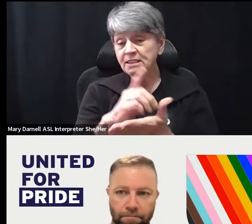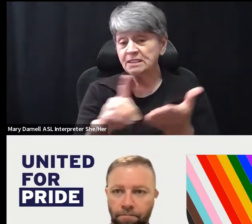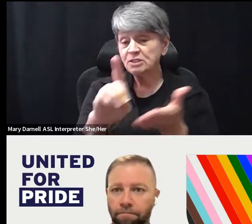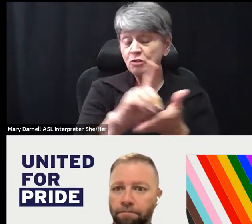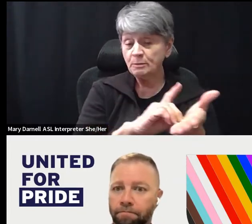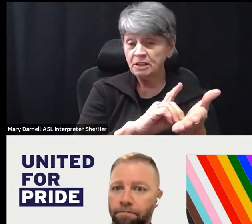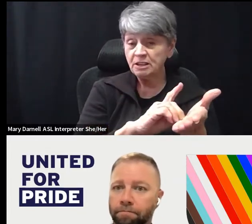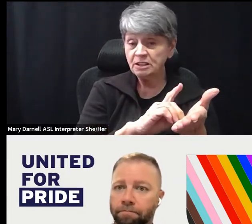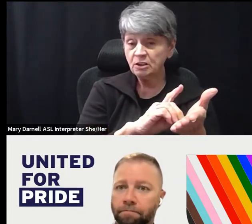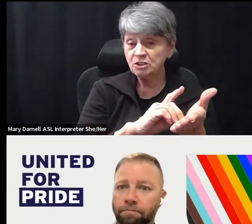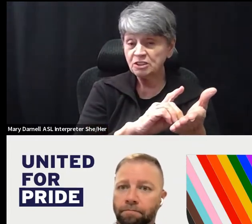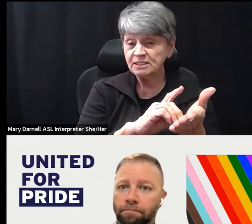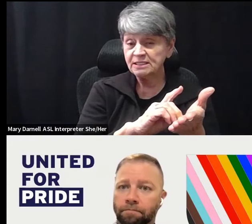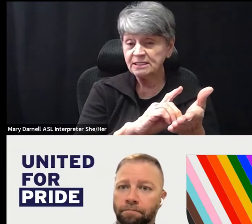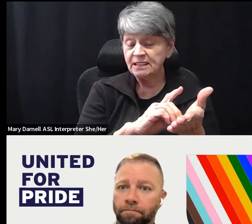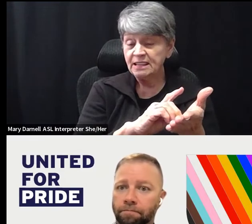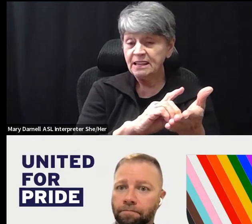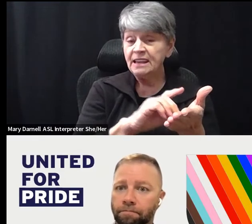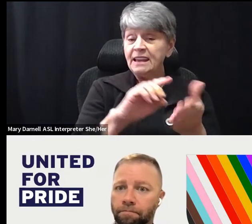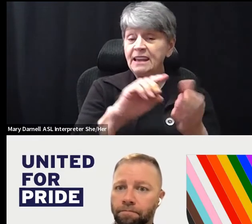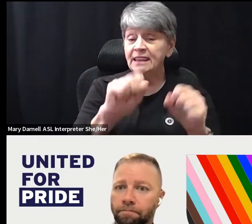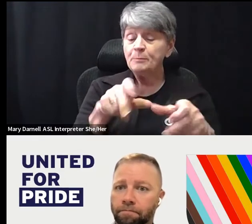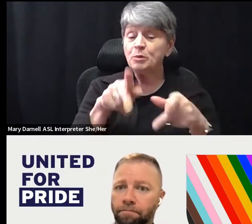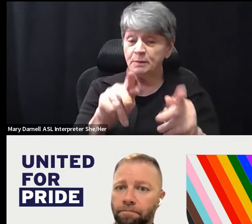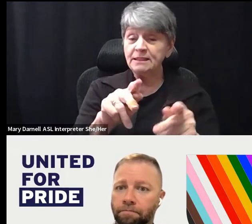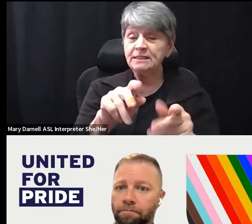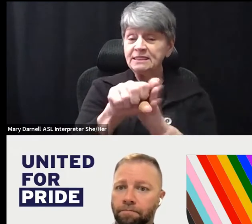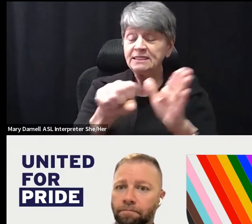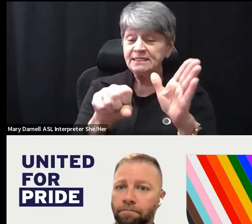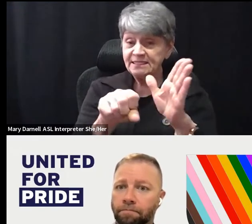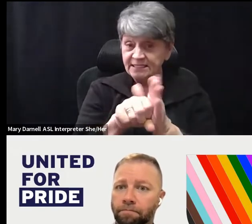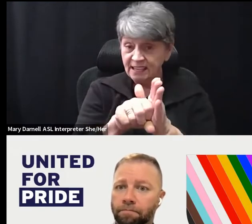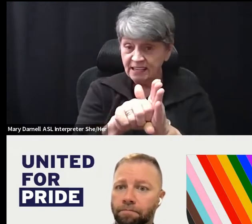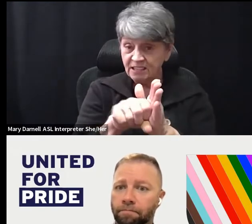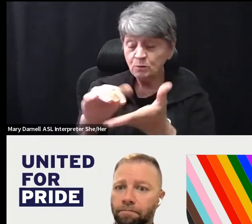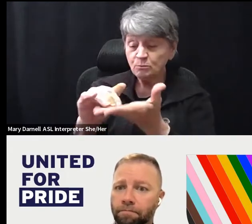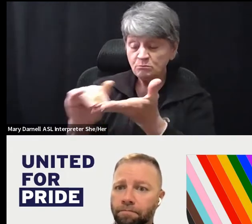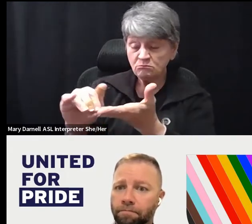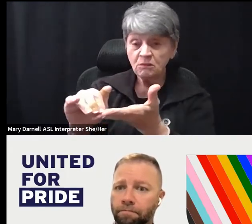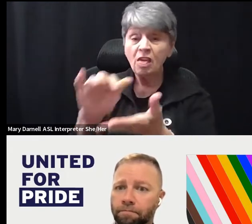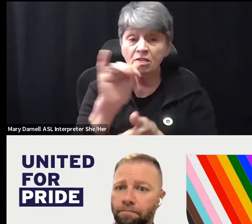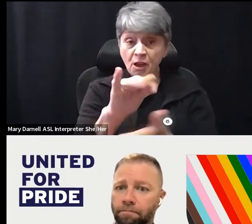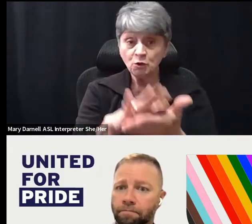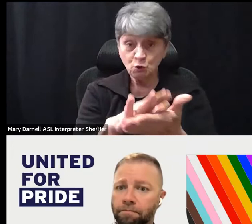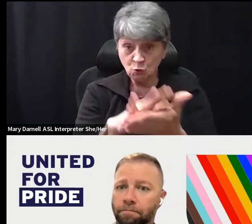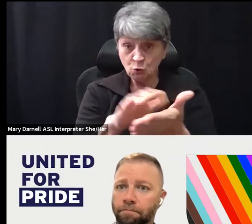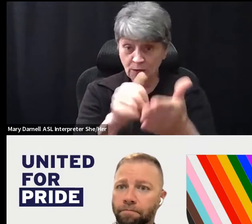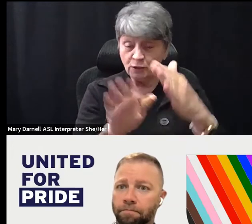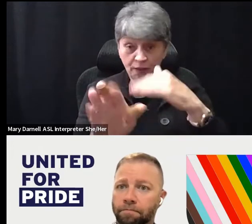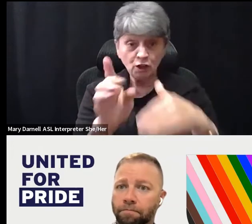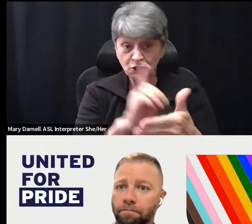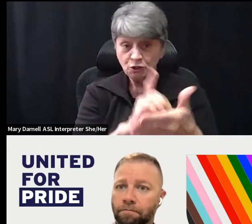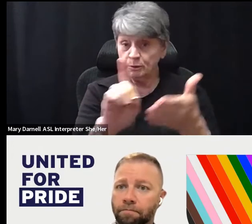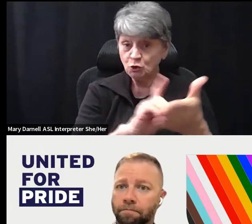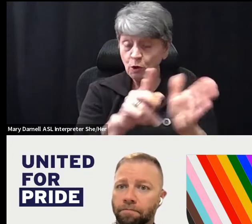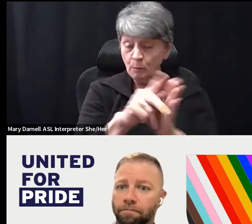state the right to exclude those specific schools under Maine's anti-discrimination laws, which do protect against religious discrimination.